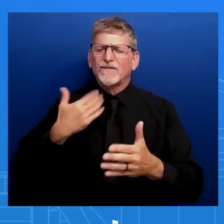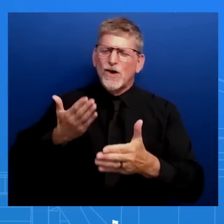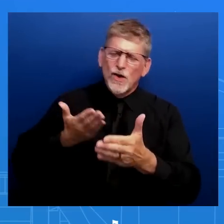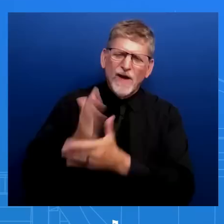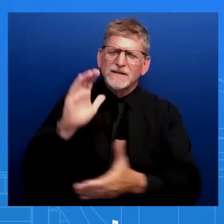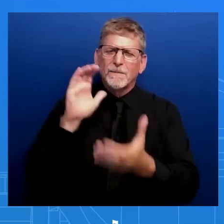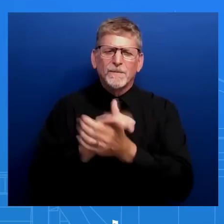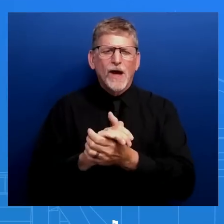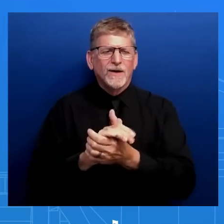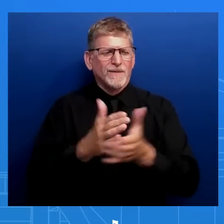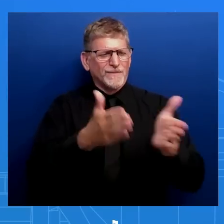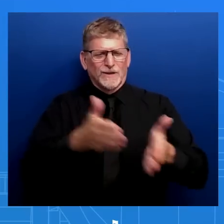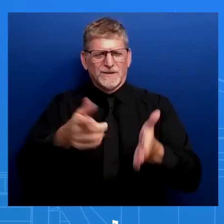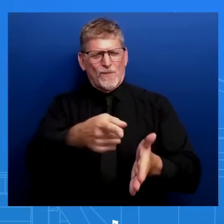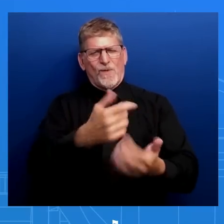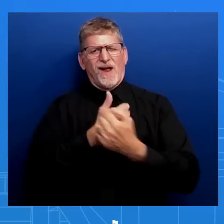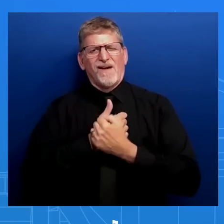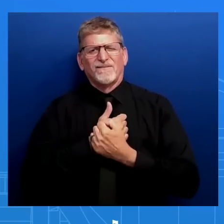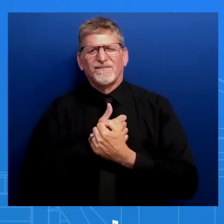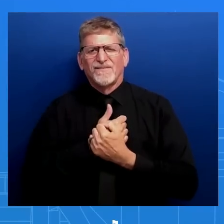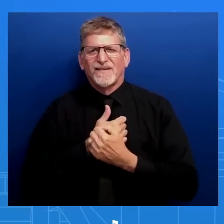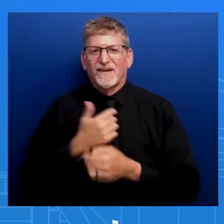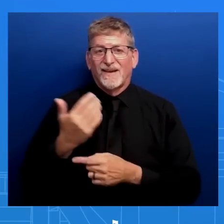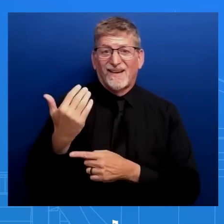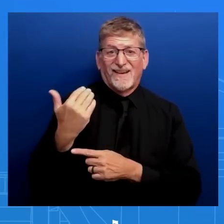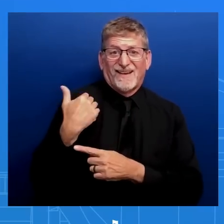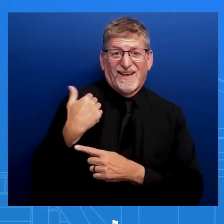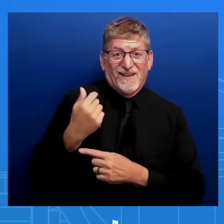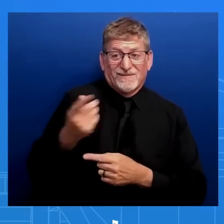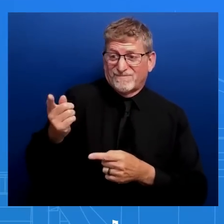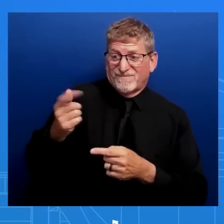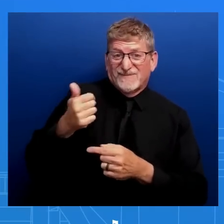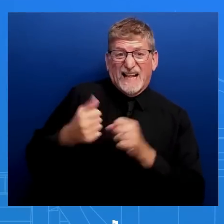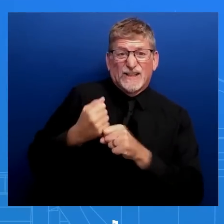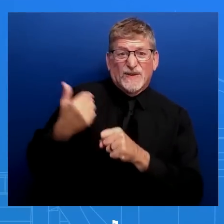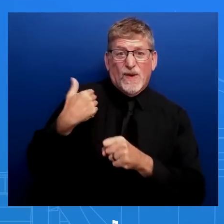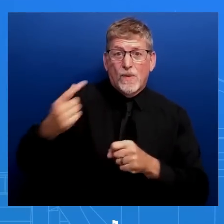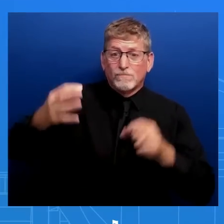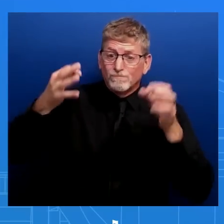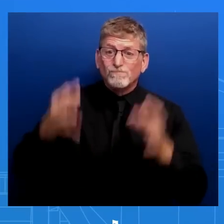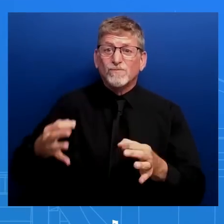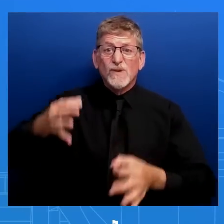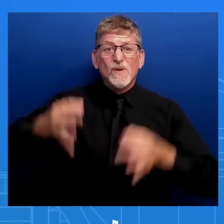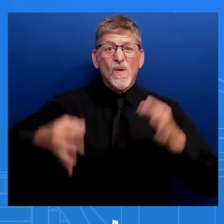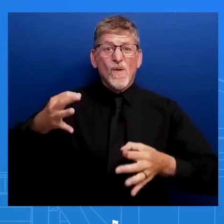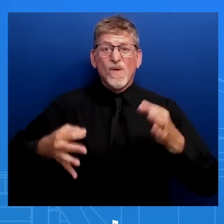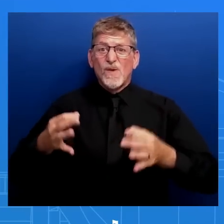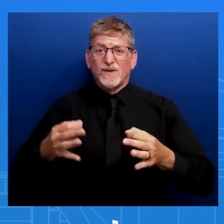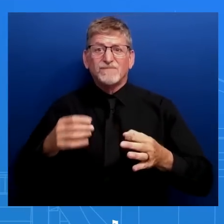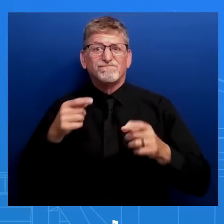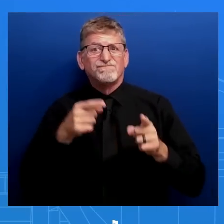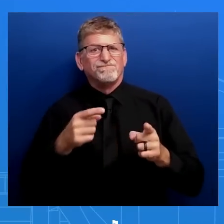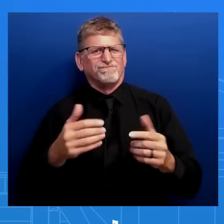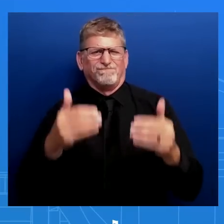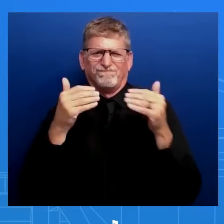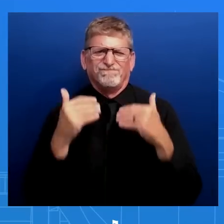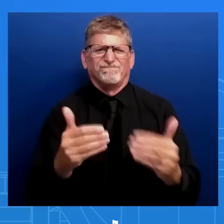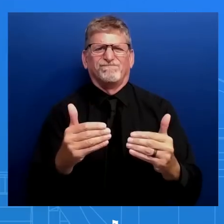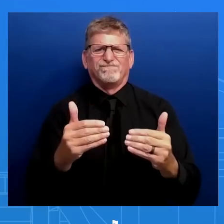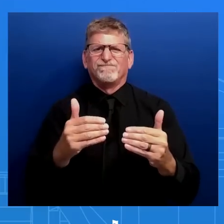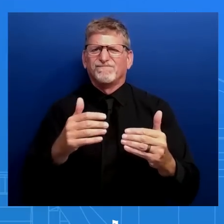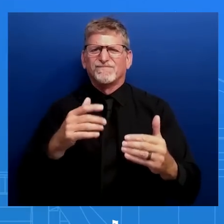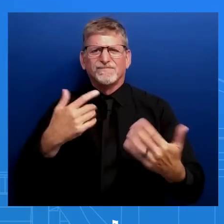ruling in United States v. Windsor v. Hollingsworth v. Perry made significant strides laying the groundwork for marriage equality in our